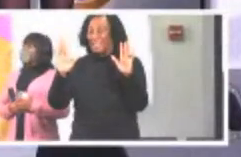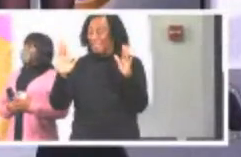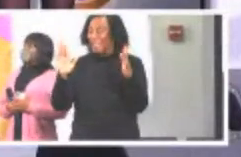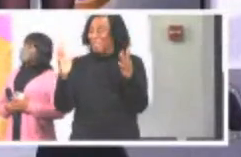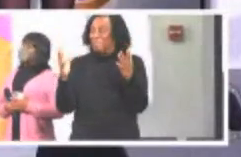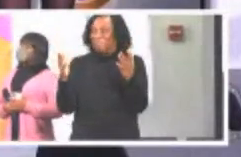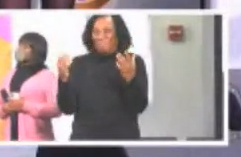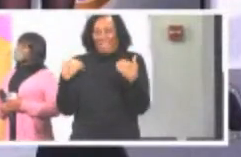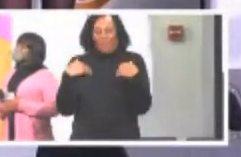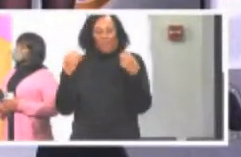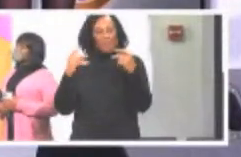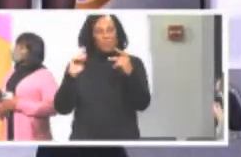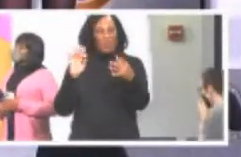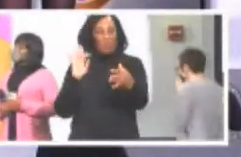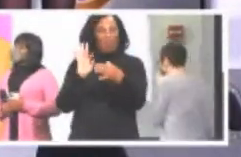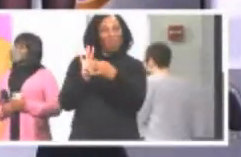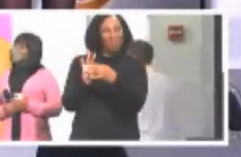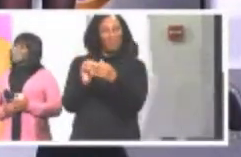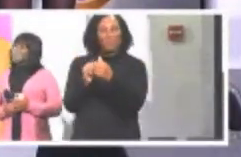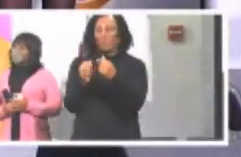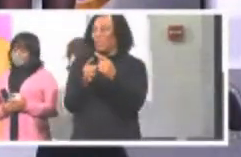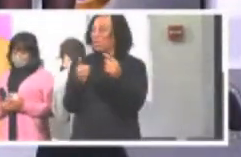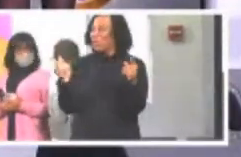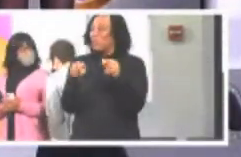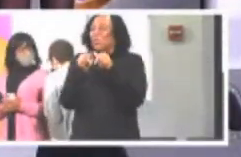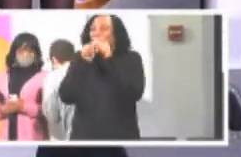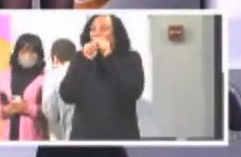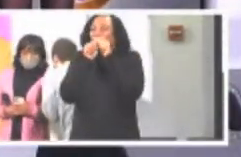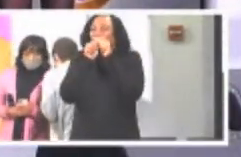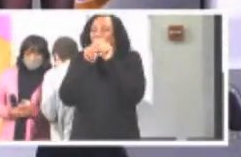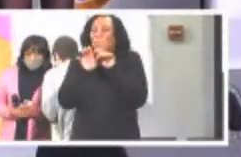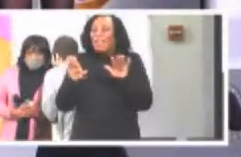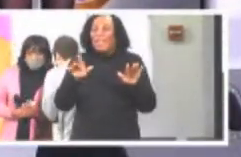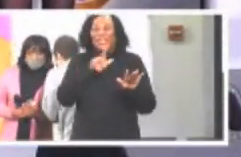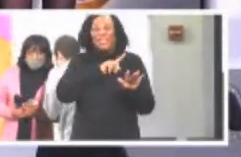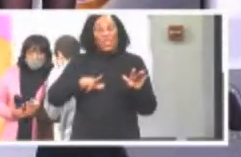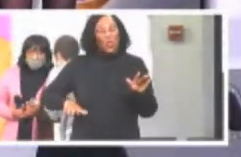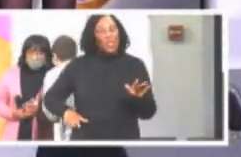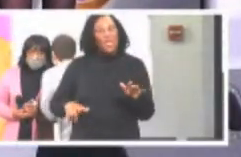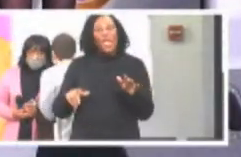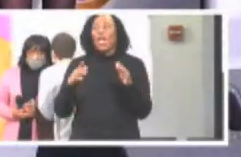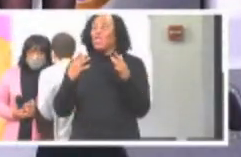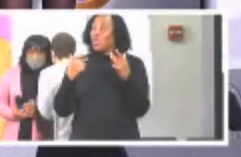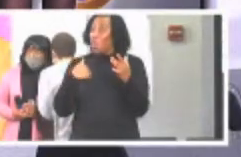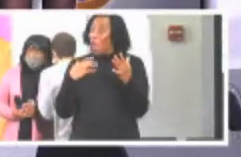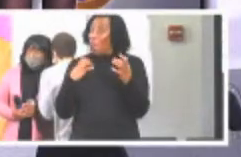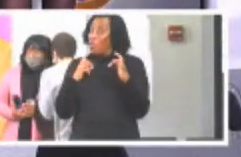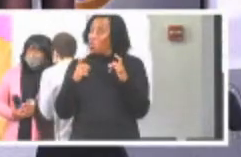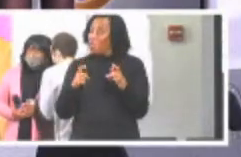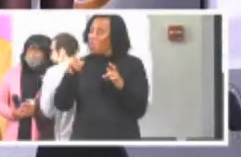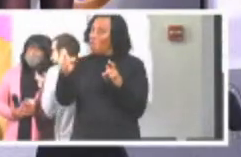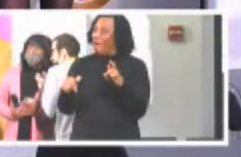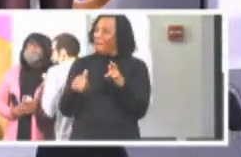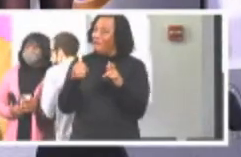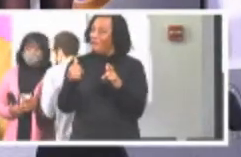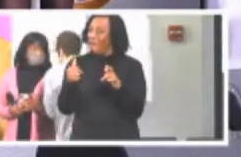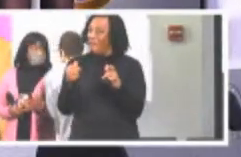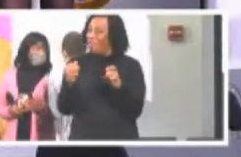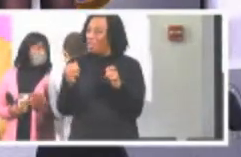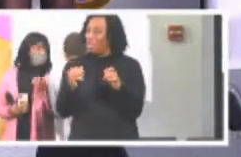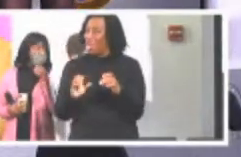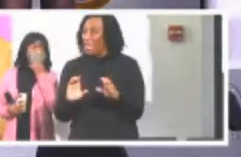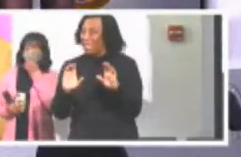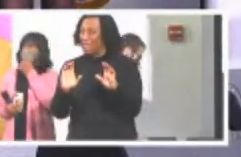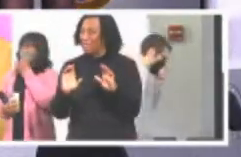to come together to bless the Lord. So I'm going to give you one more chance to put your hands together. Bethel, you might be at